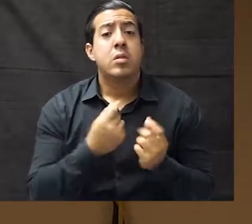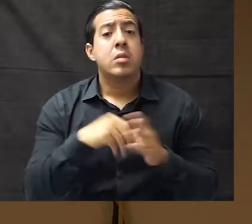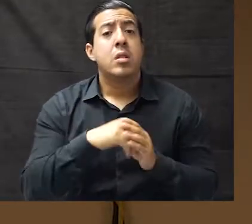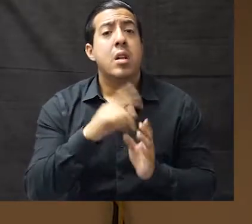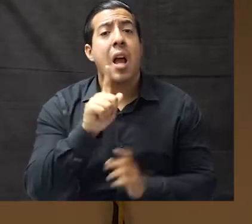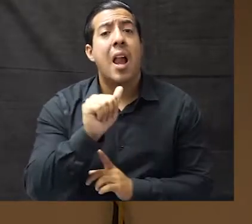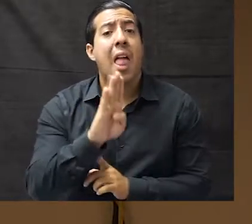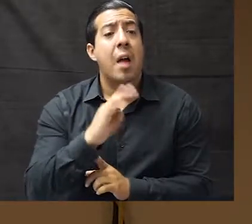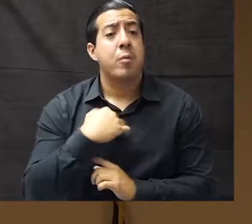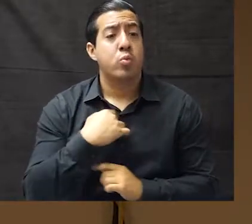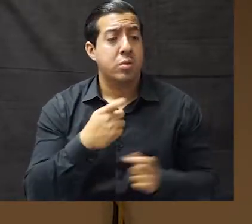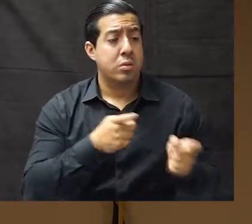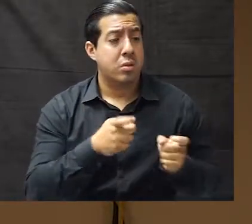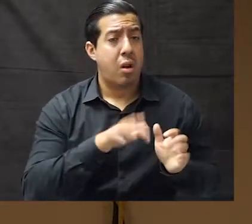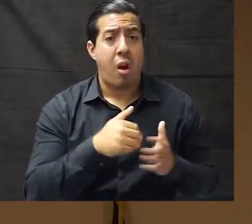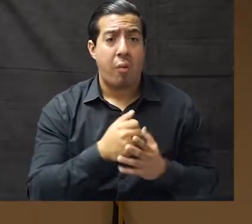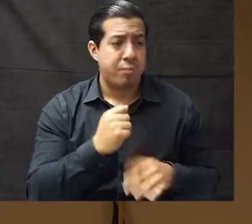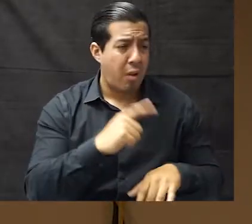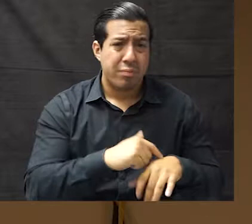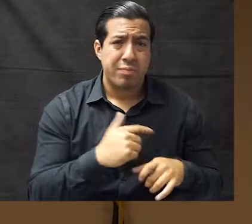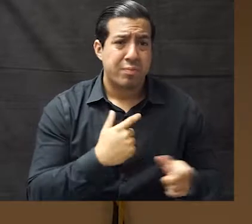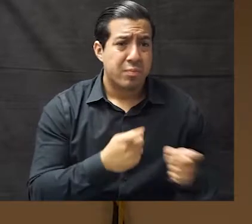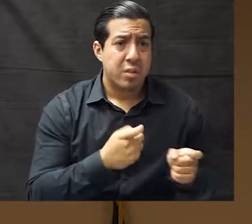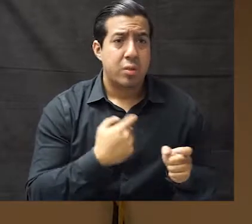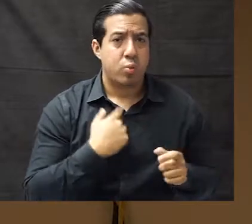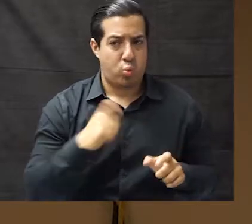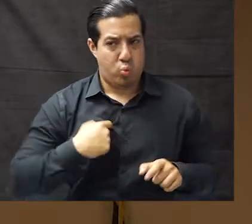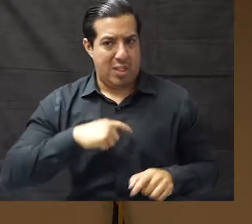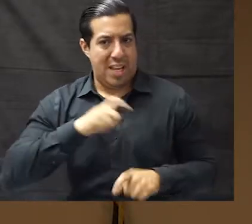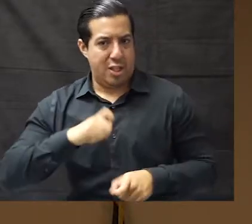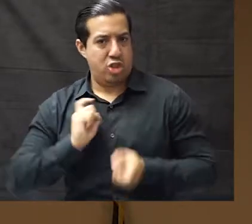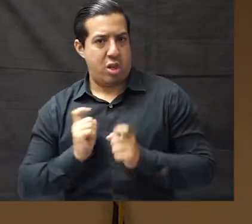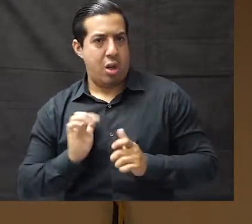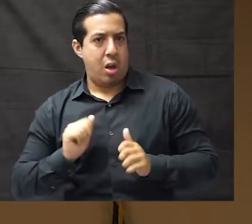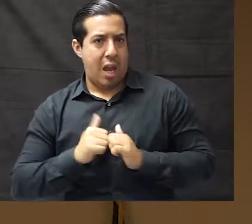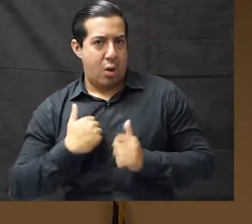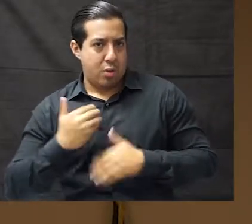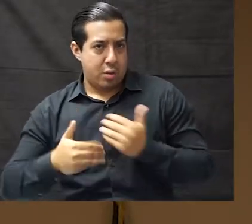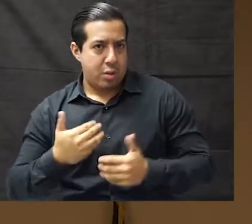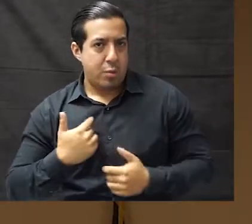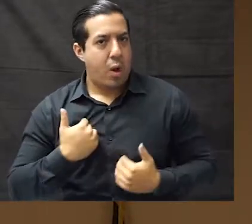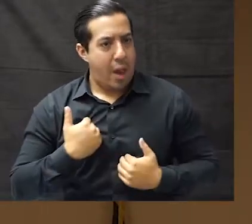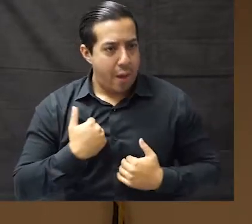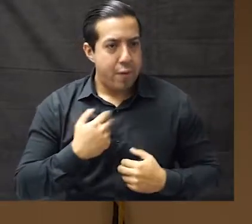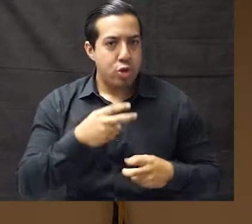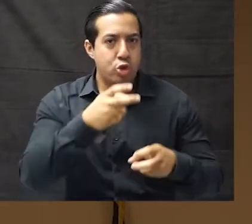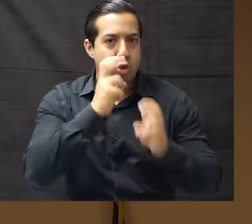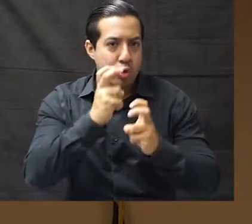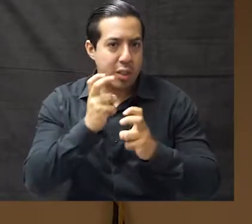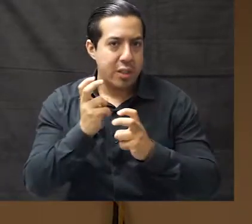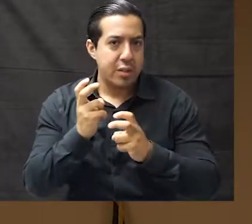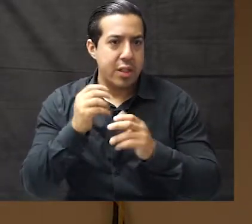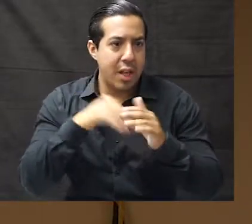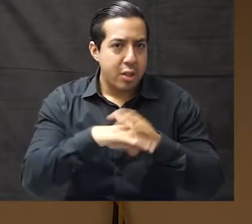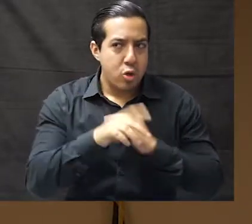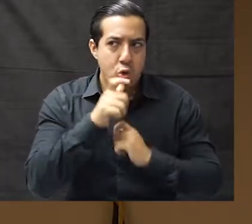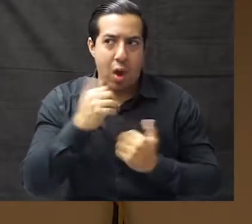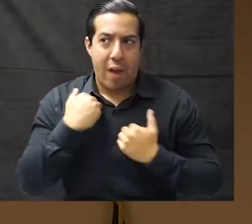working the case, one person is watching out for them, and you got a third person that's going to call 911 while somebody else administers Narcan to them, the